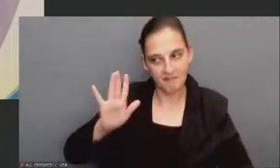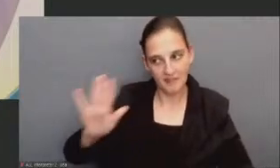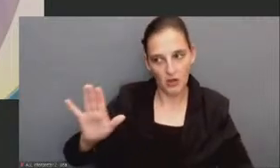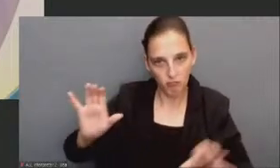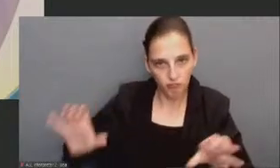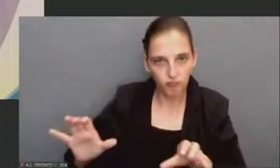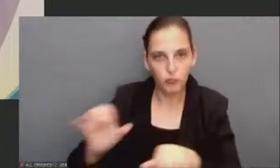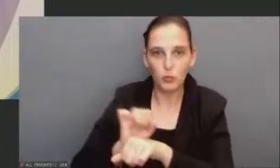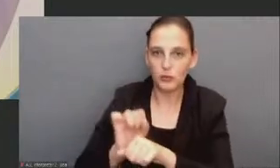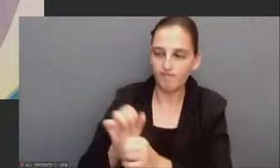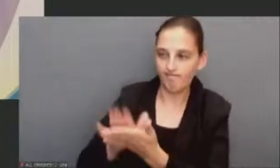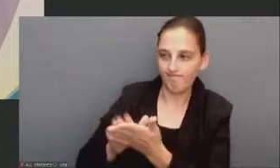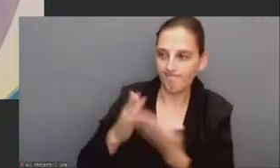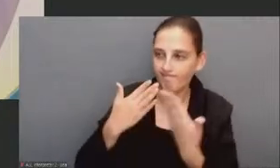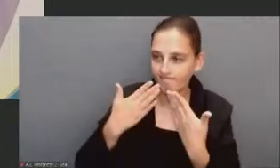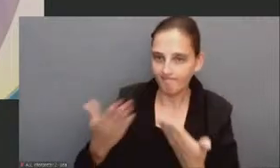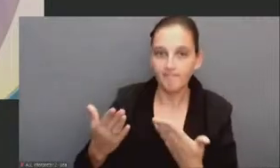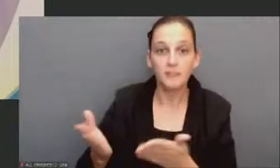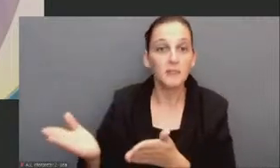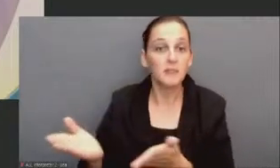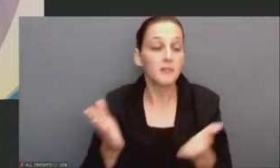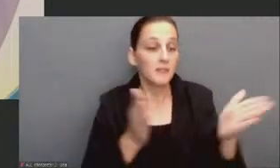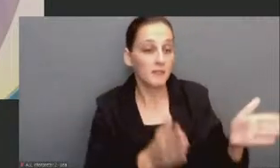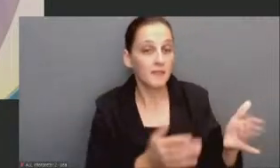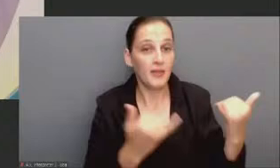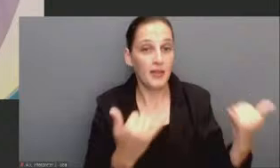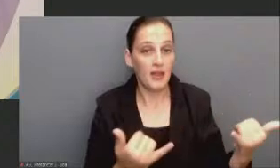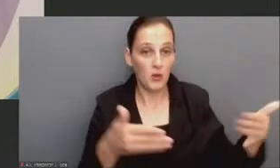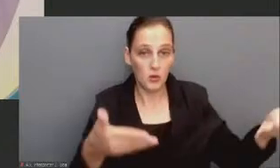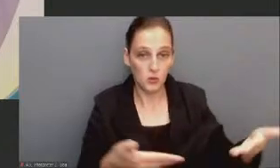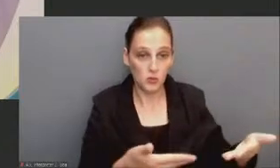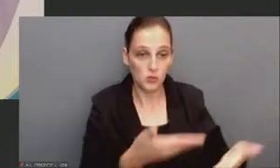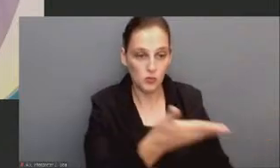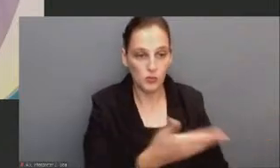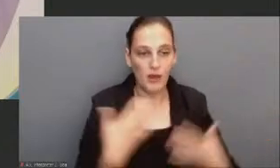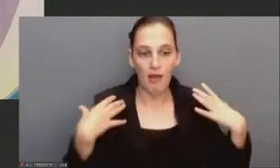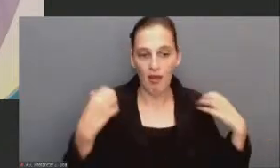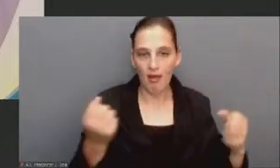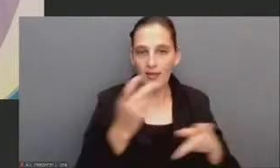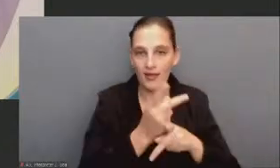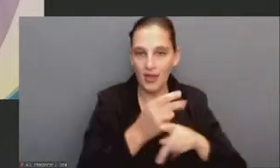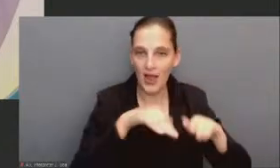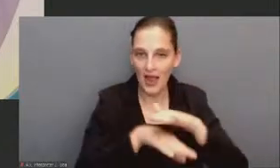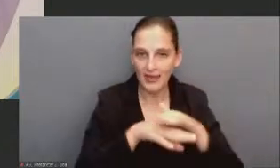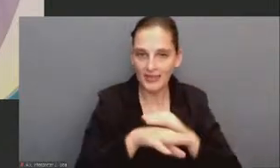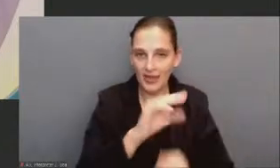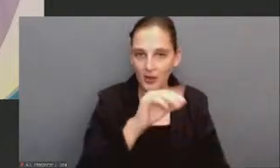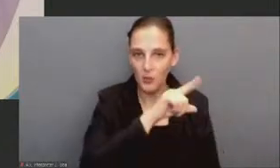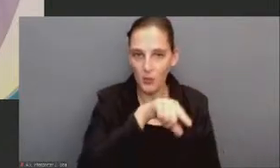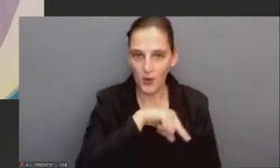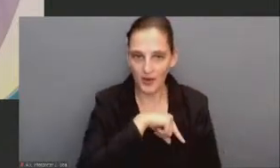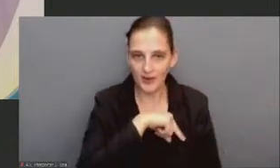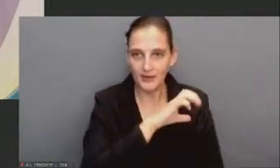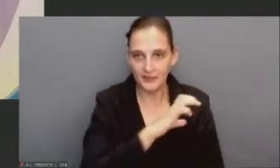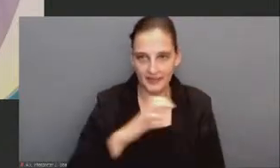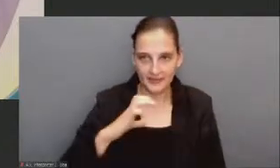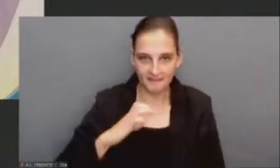And with that, I would like to introduce our Healthcare Access and Quality